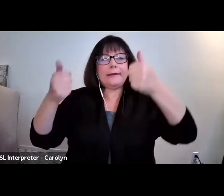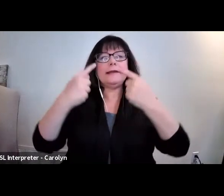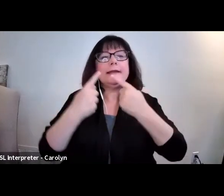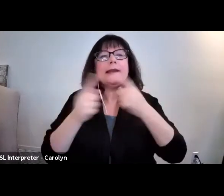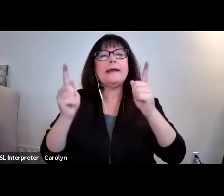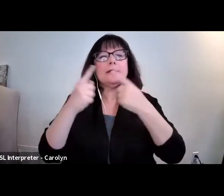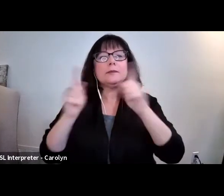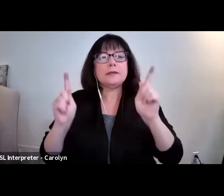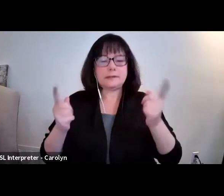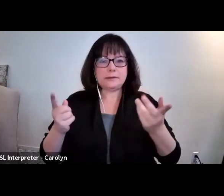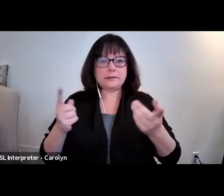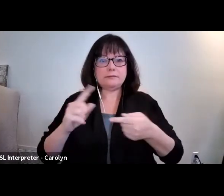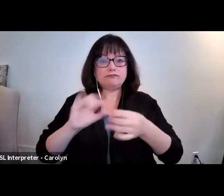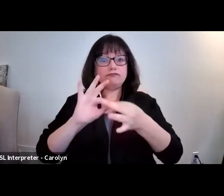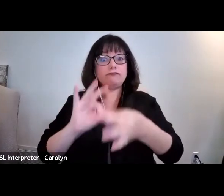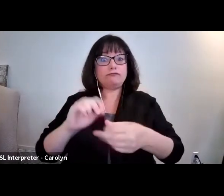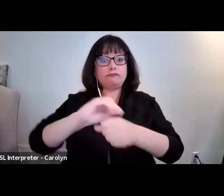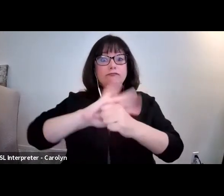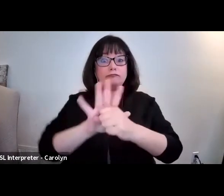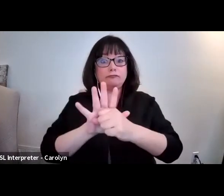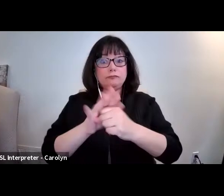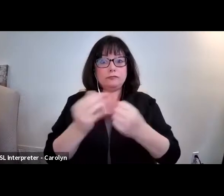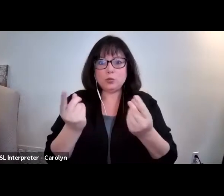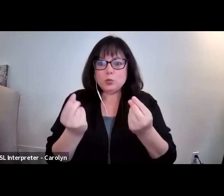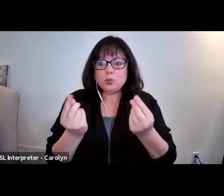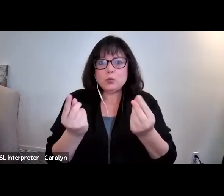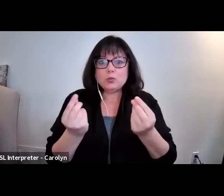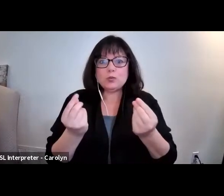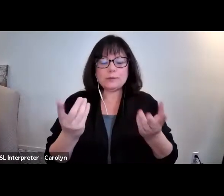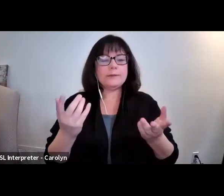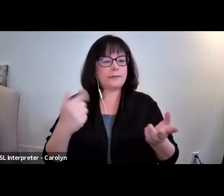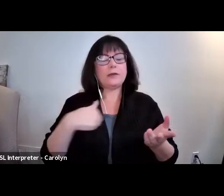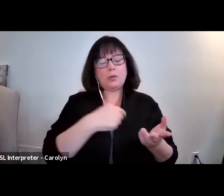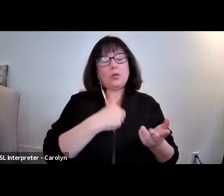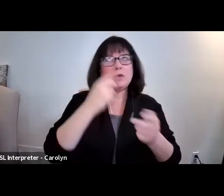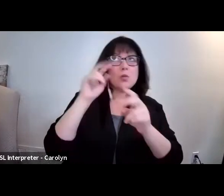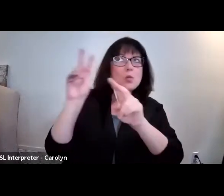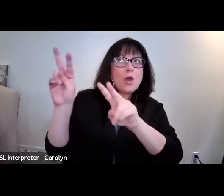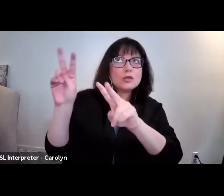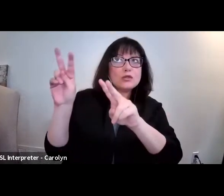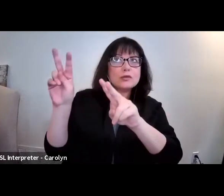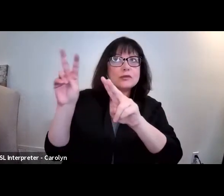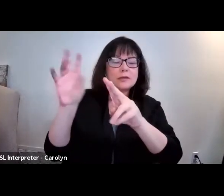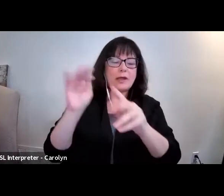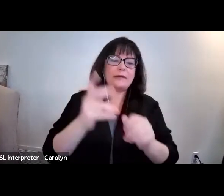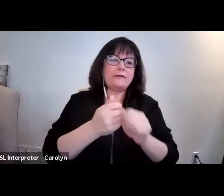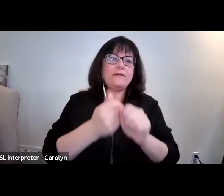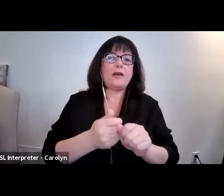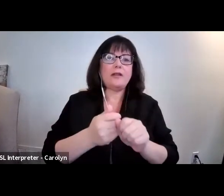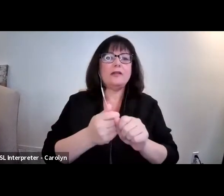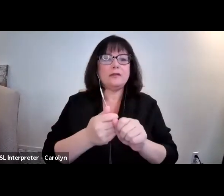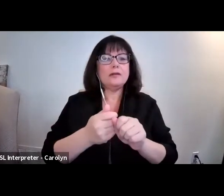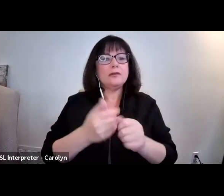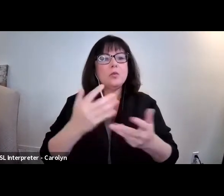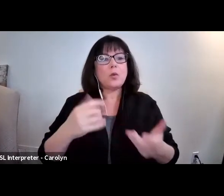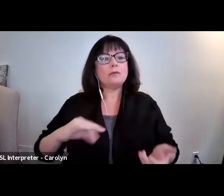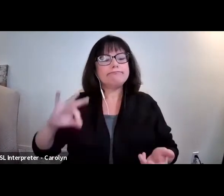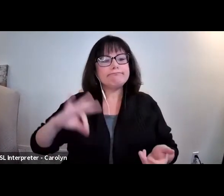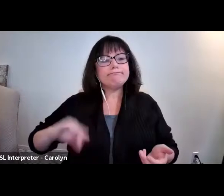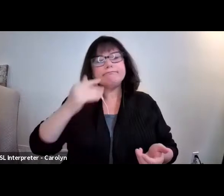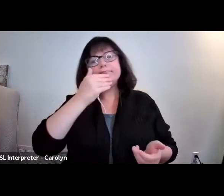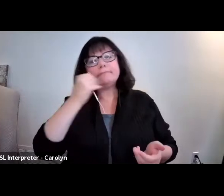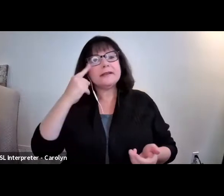be cautious and mindful for the sake of our community's health. As always, you can expect regular updates on